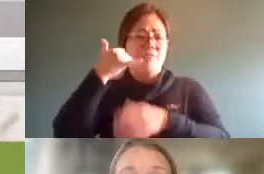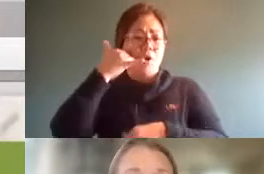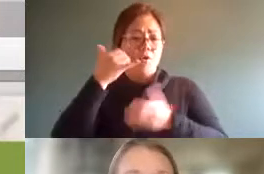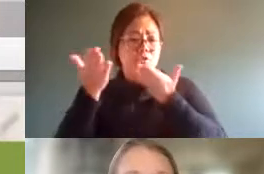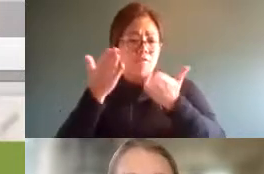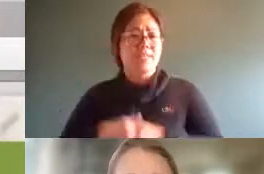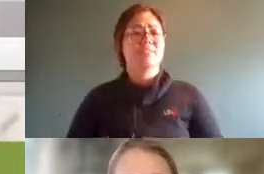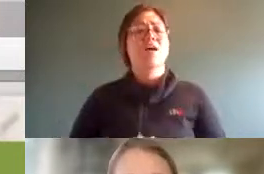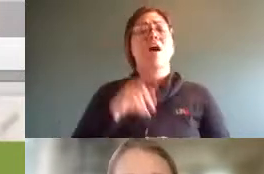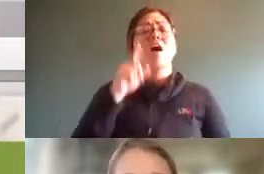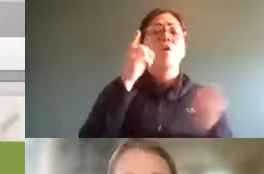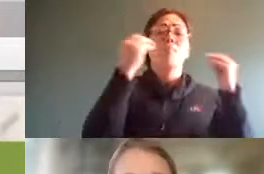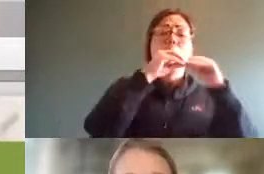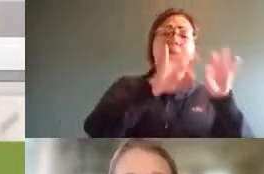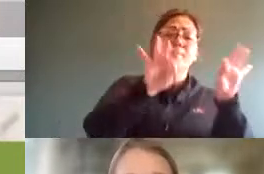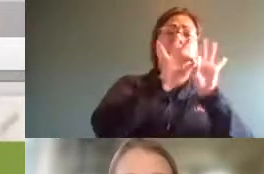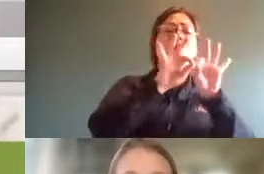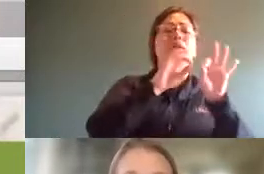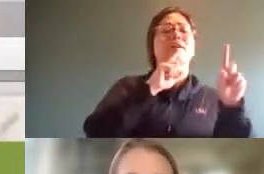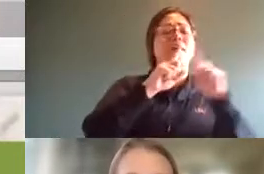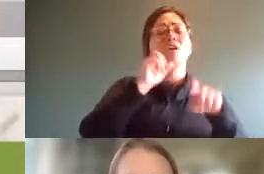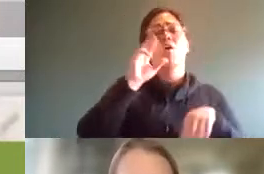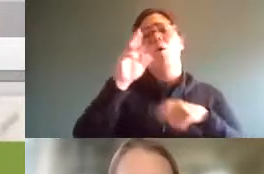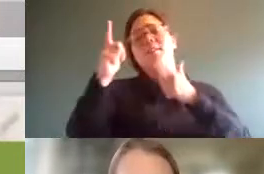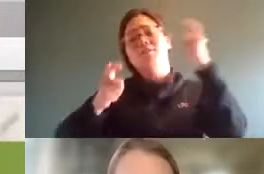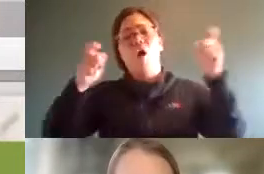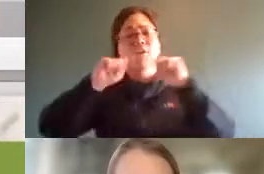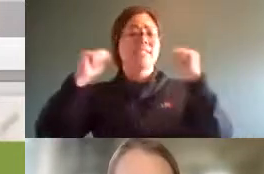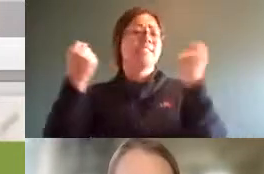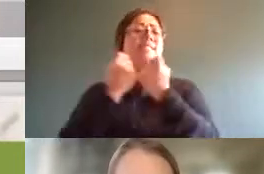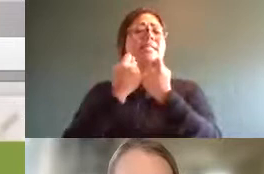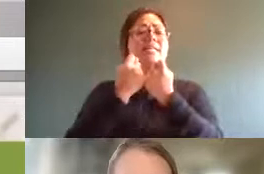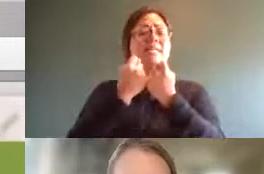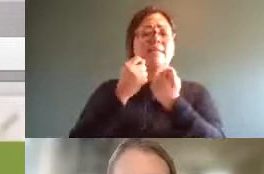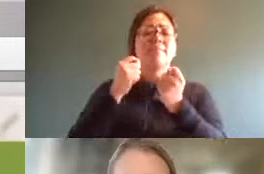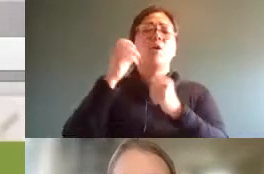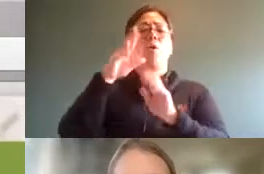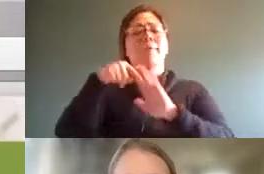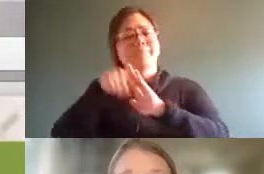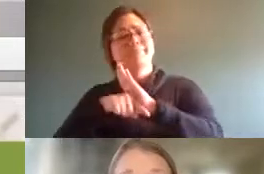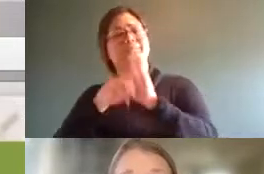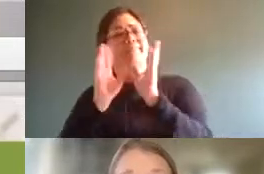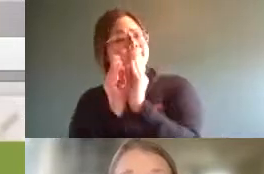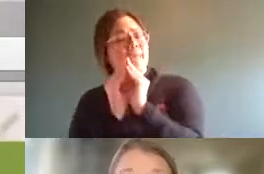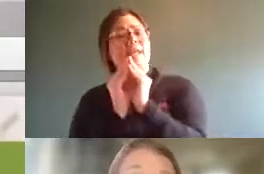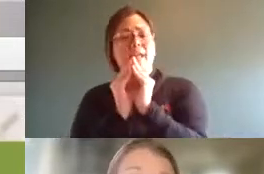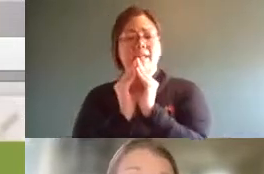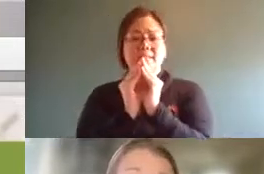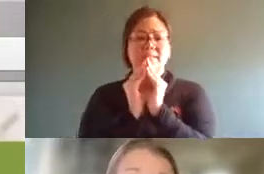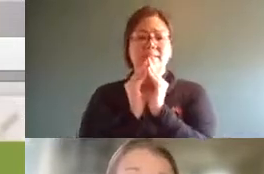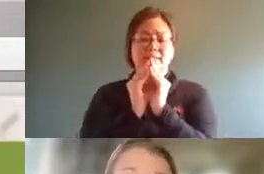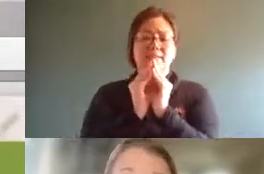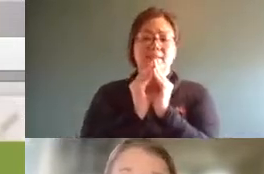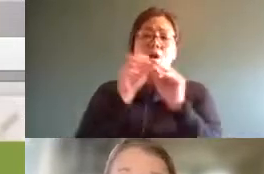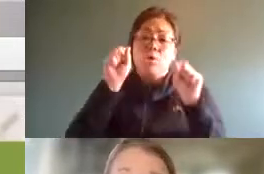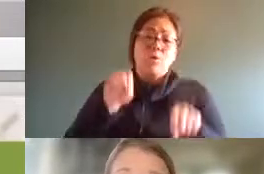For more important conversations or larger disciplinary discussions, this could also look like